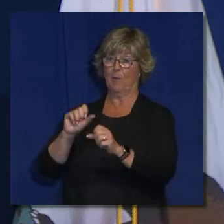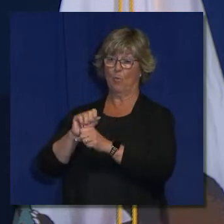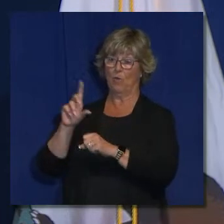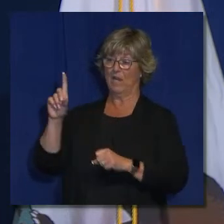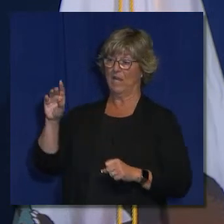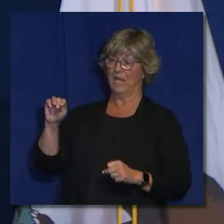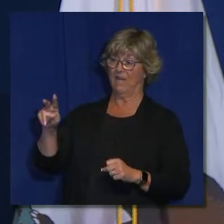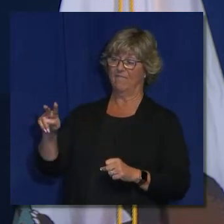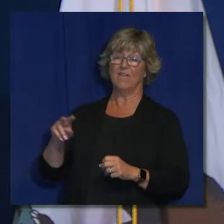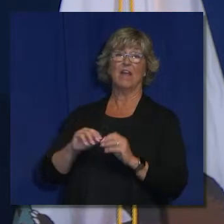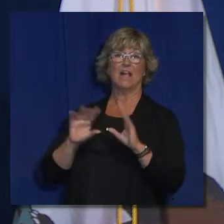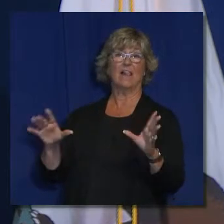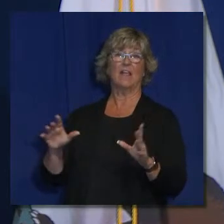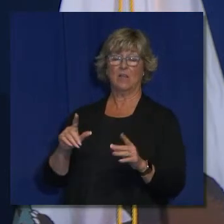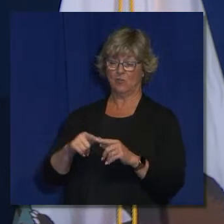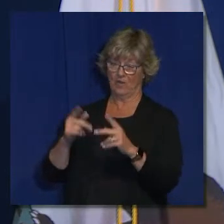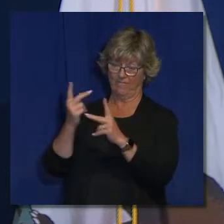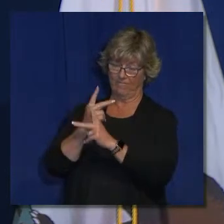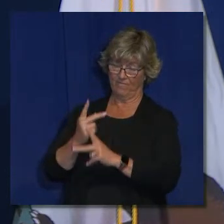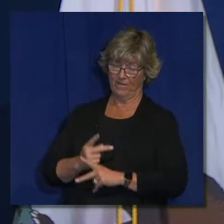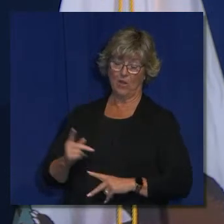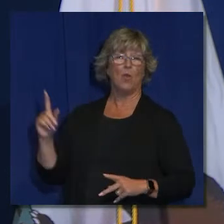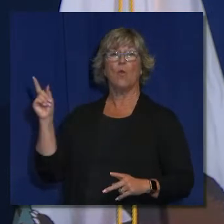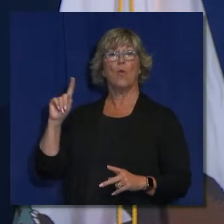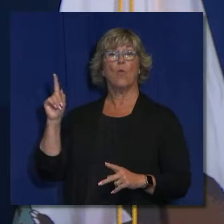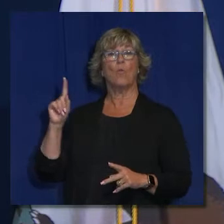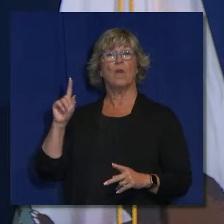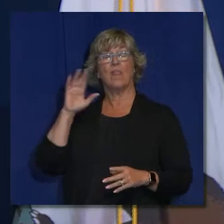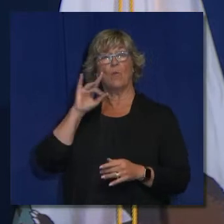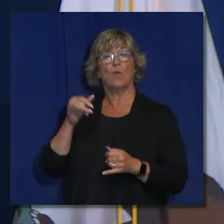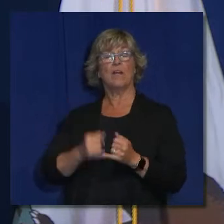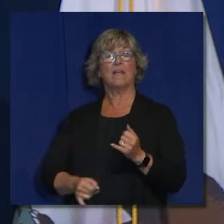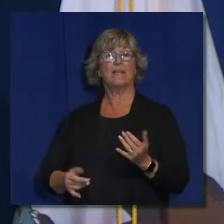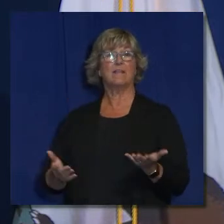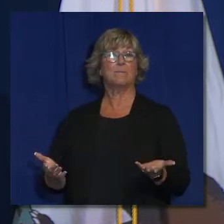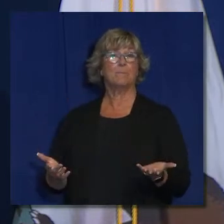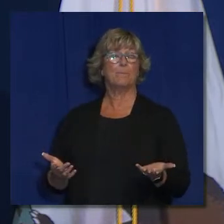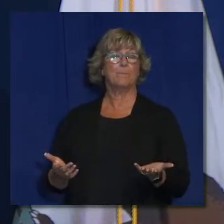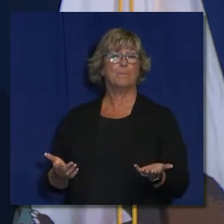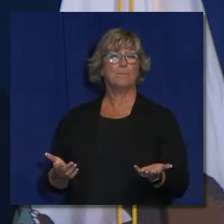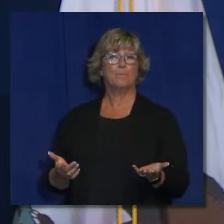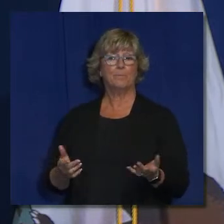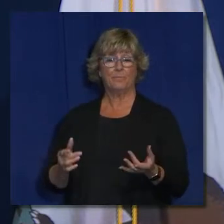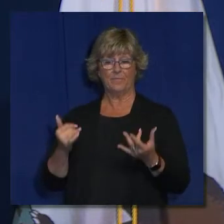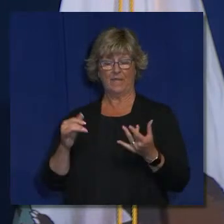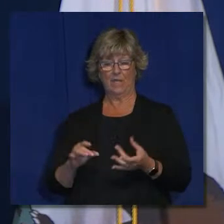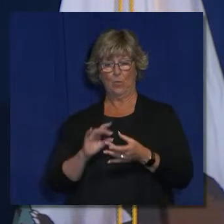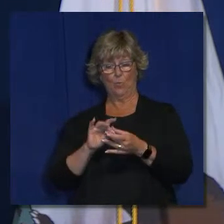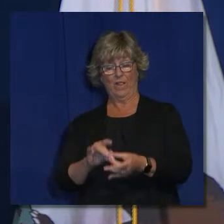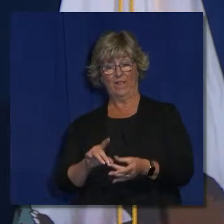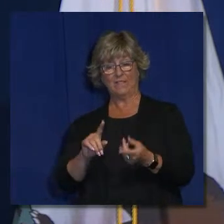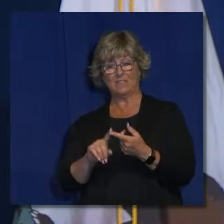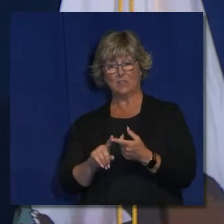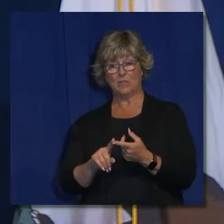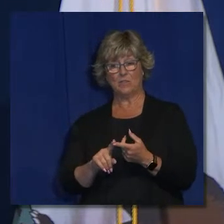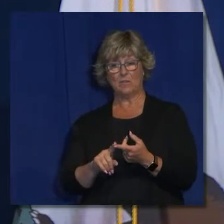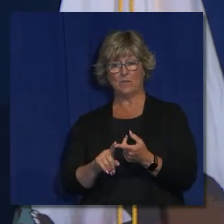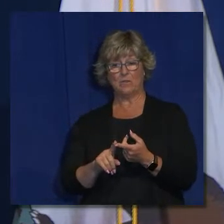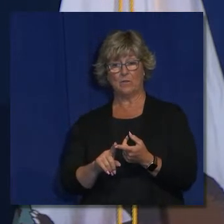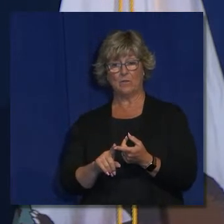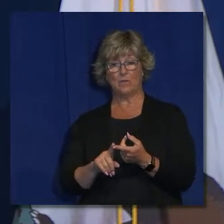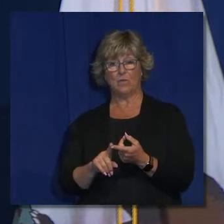DMV, we made it clear we're working with the DMV to figure out exactly where that would land. Now, as it relates to